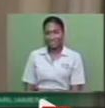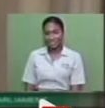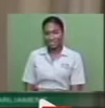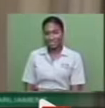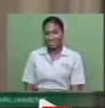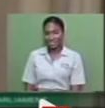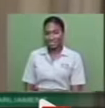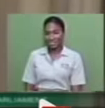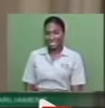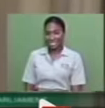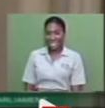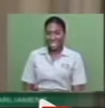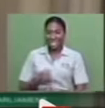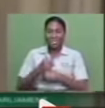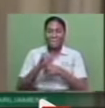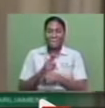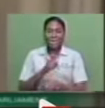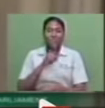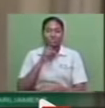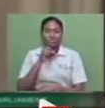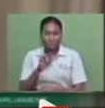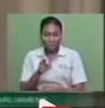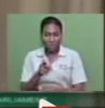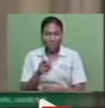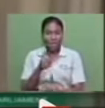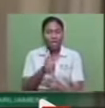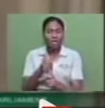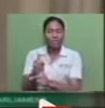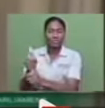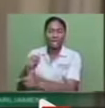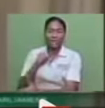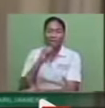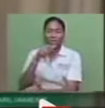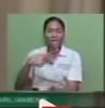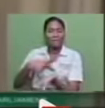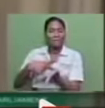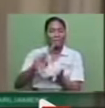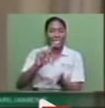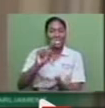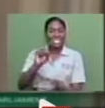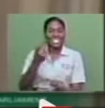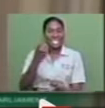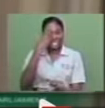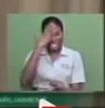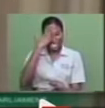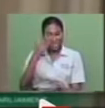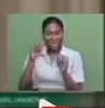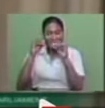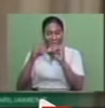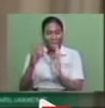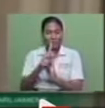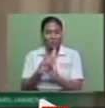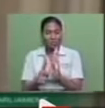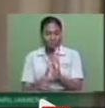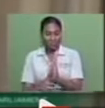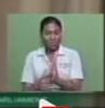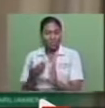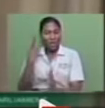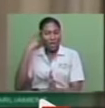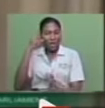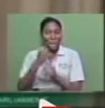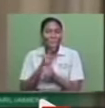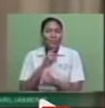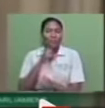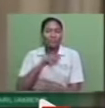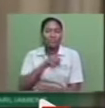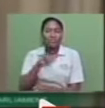self-serving, is it? Was it in breach of the Integrity in Public Life Act that you're giving to yourself a benefit? Did the minister do like his